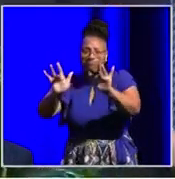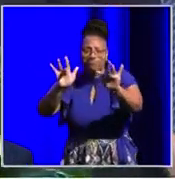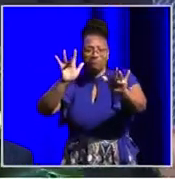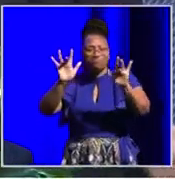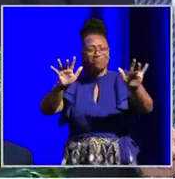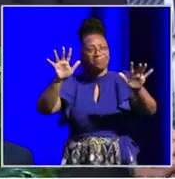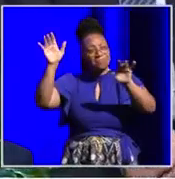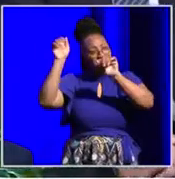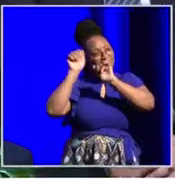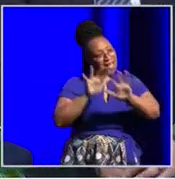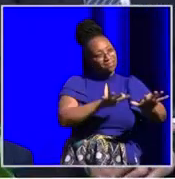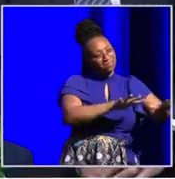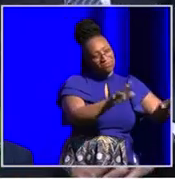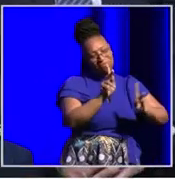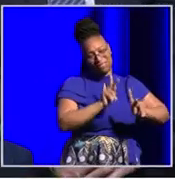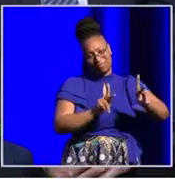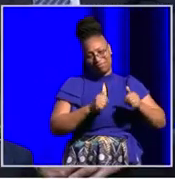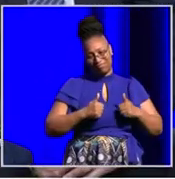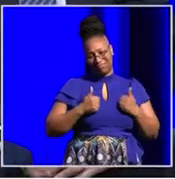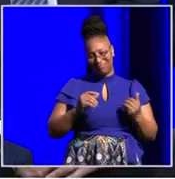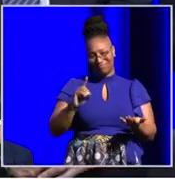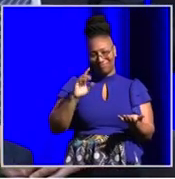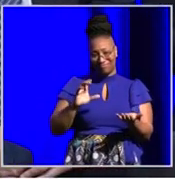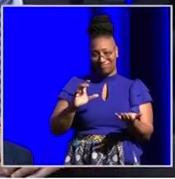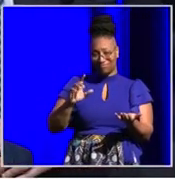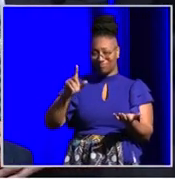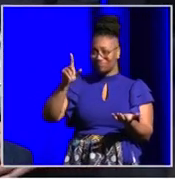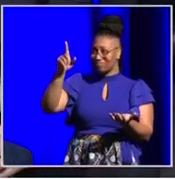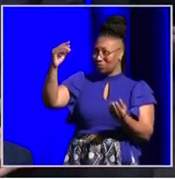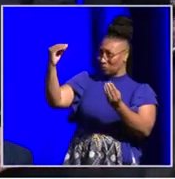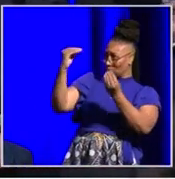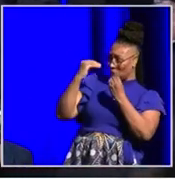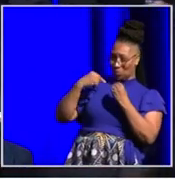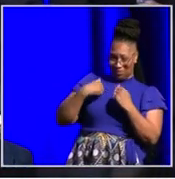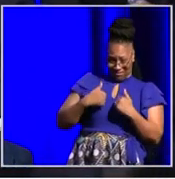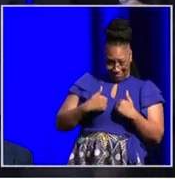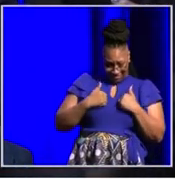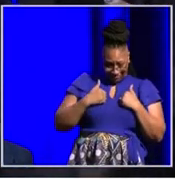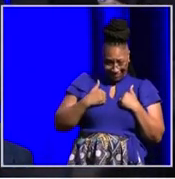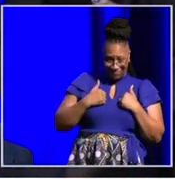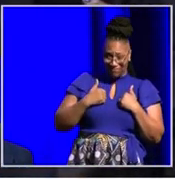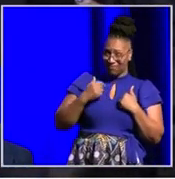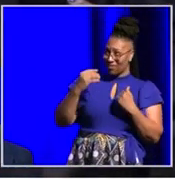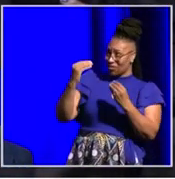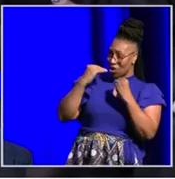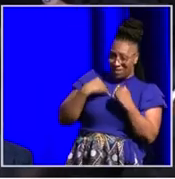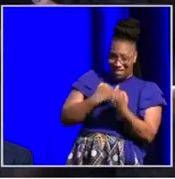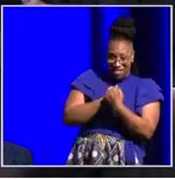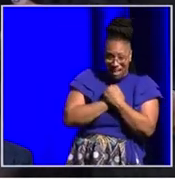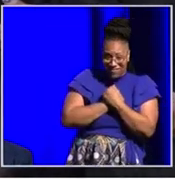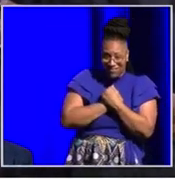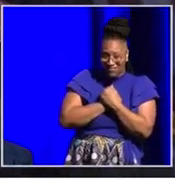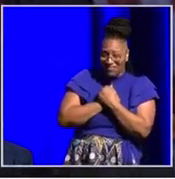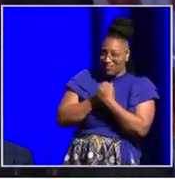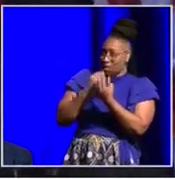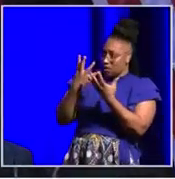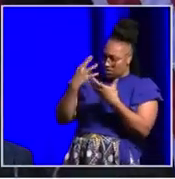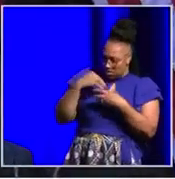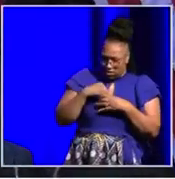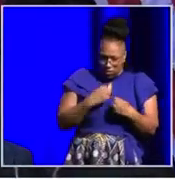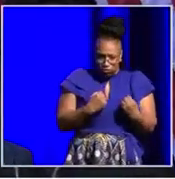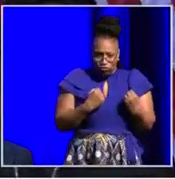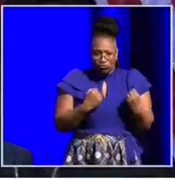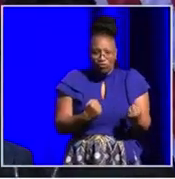to love the Lord thy God with all my heart, mind, soul, and strength, and to love my neighbors as myself, Jesus